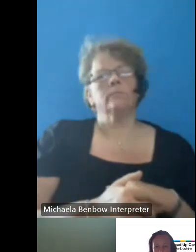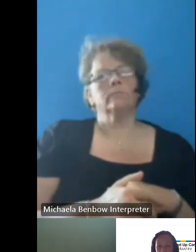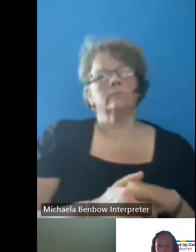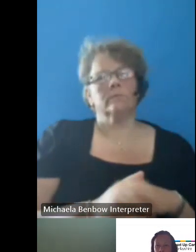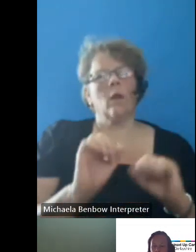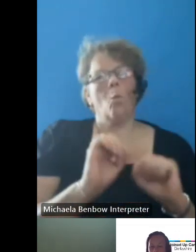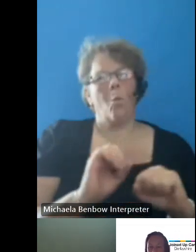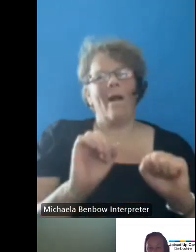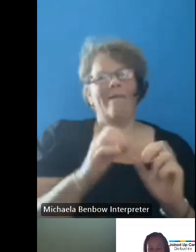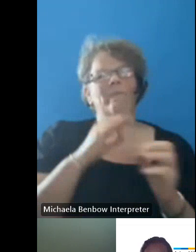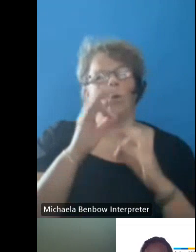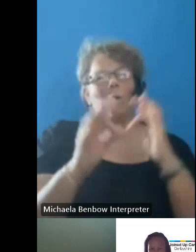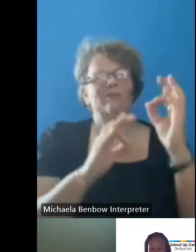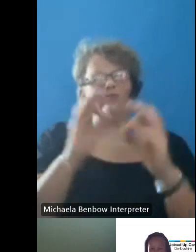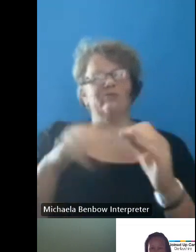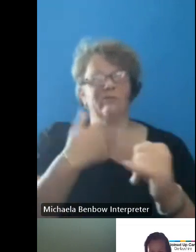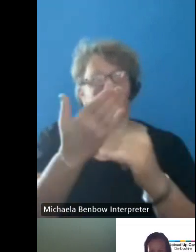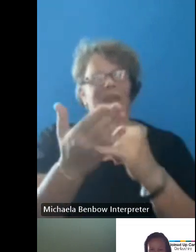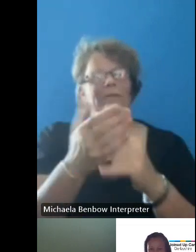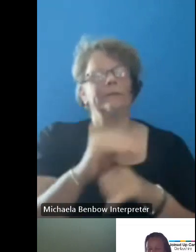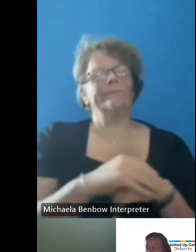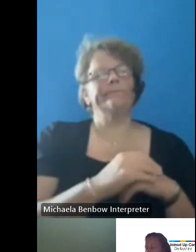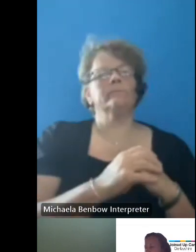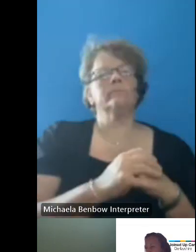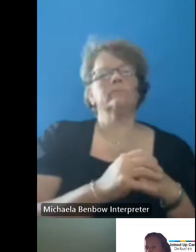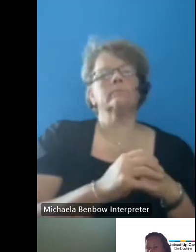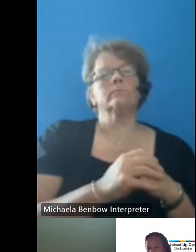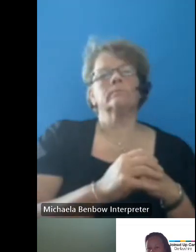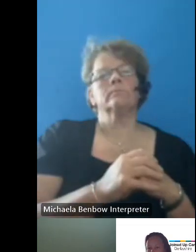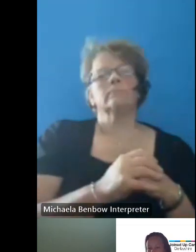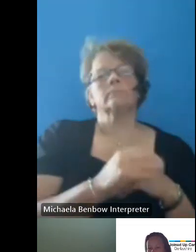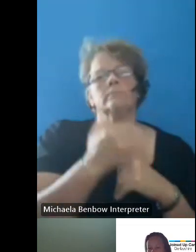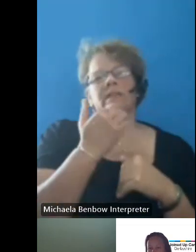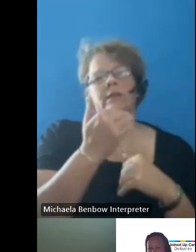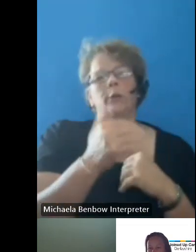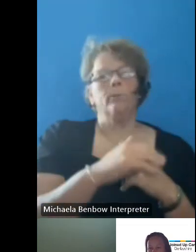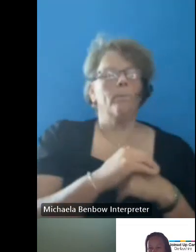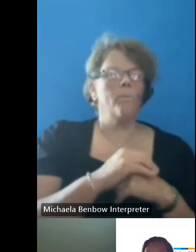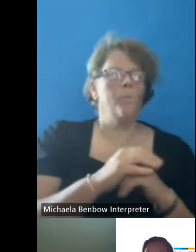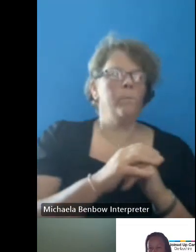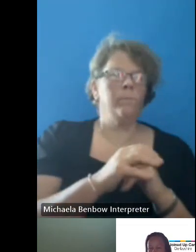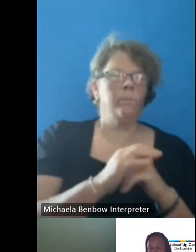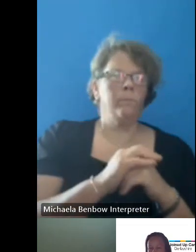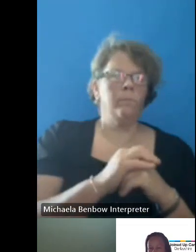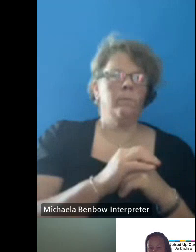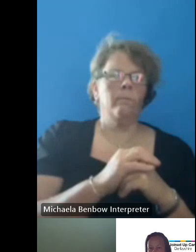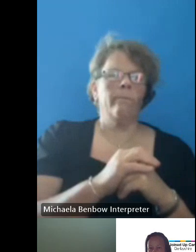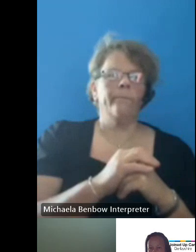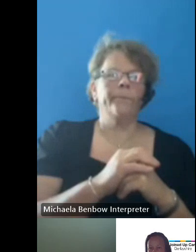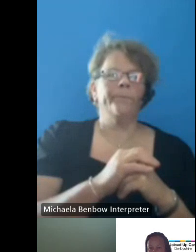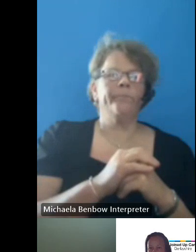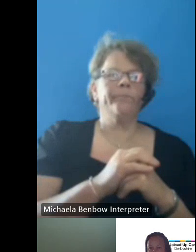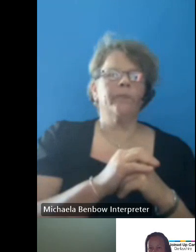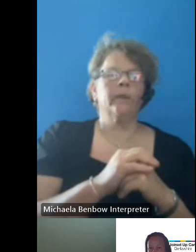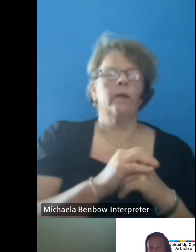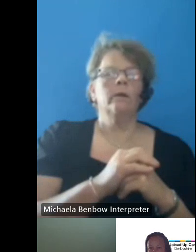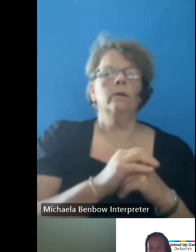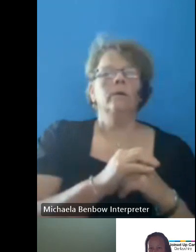we'll wait until the end, I think. Yeah, absolutely. Yeah, thanks, Mark. Okay, thanks, Mark. Thanks, Craig. Thanks,